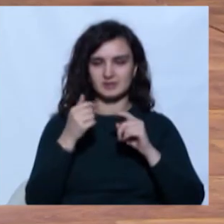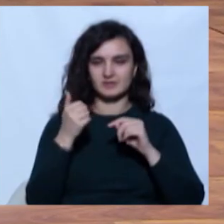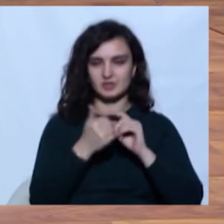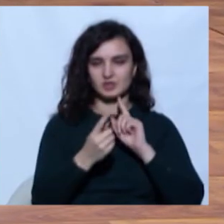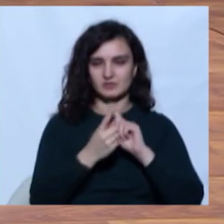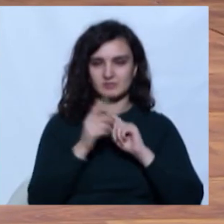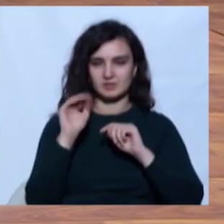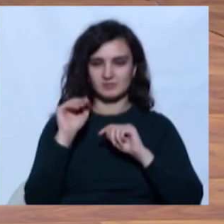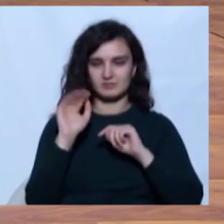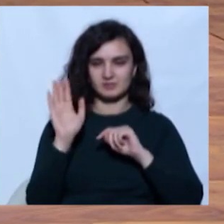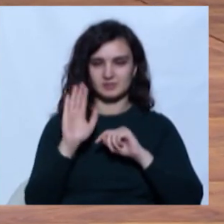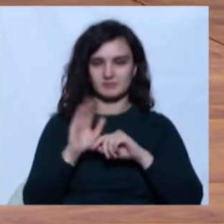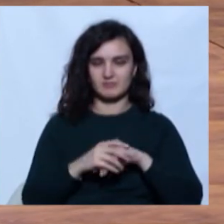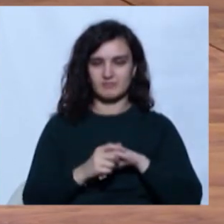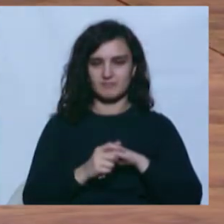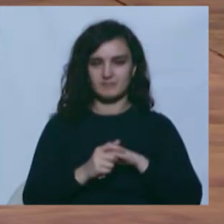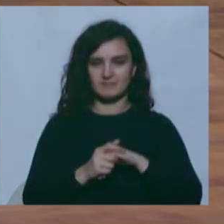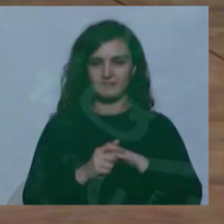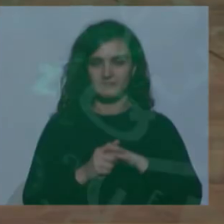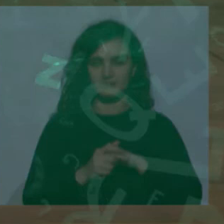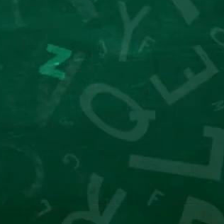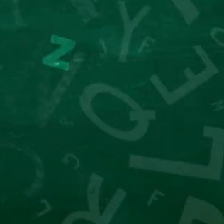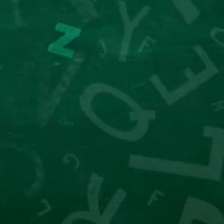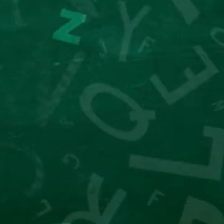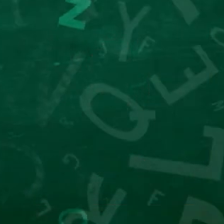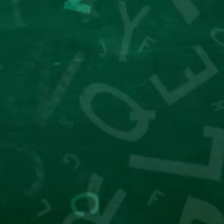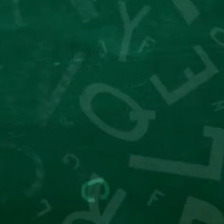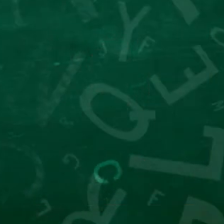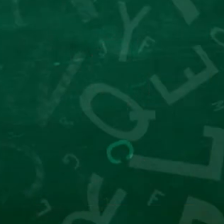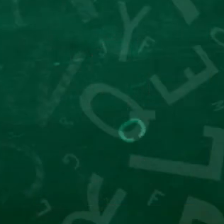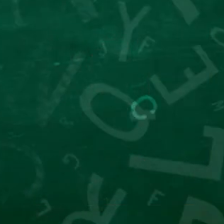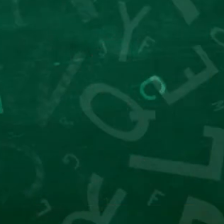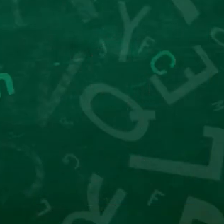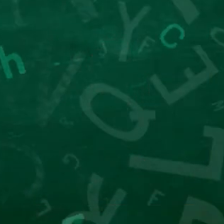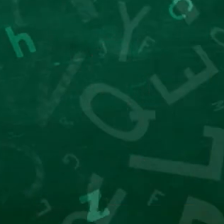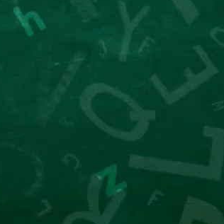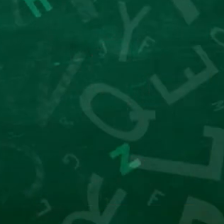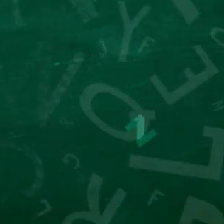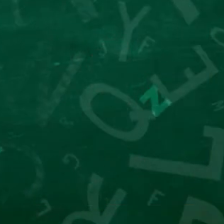Bye, everyone. Take it easy.